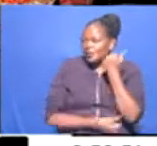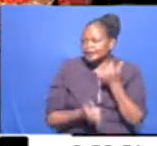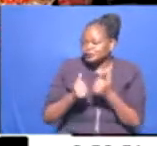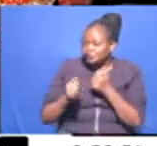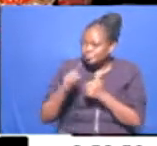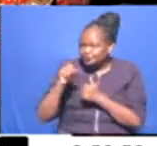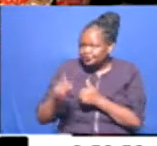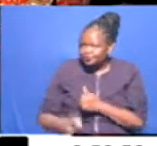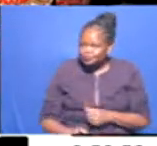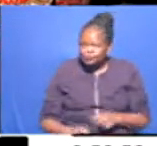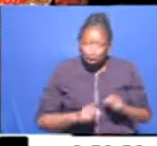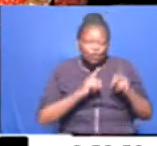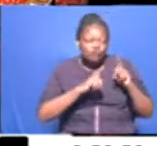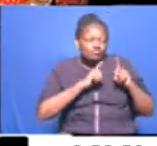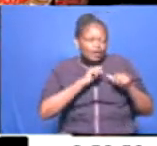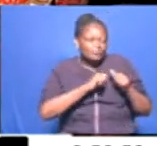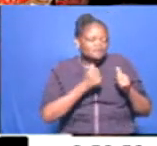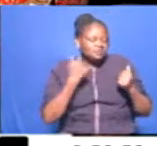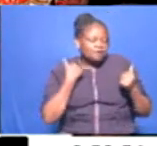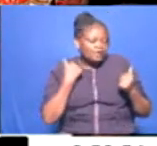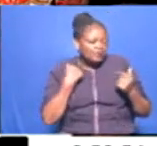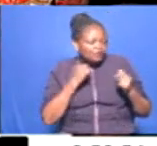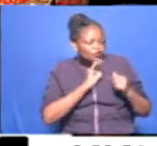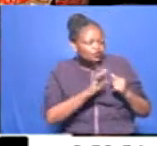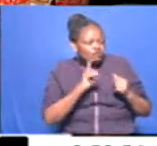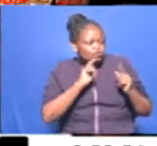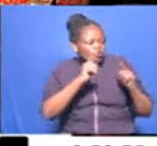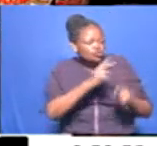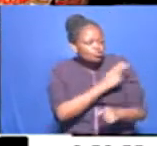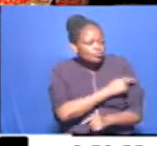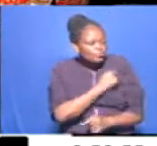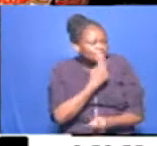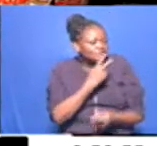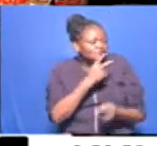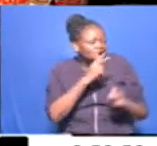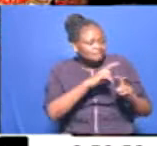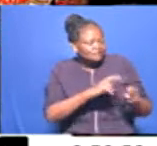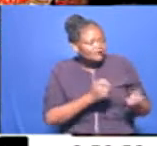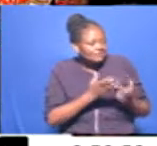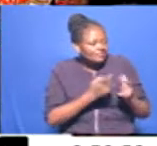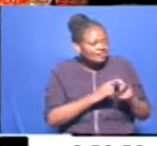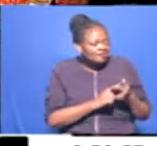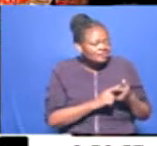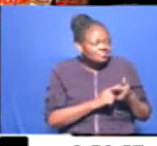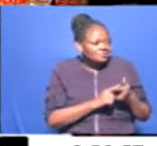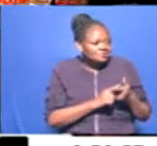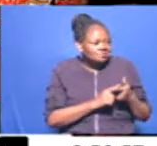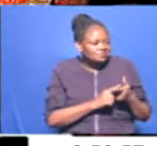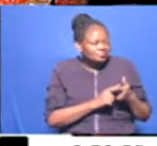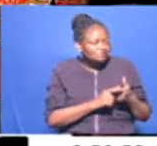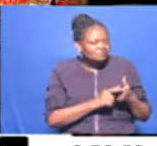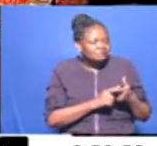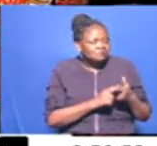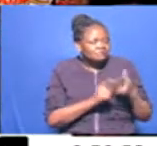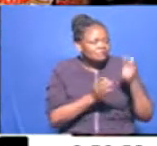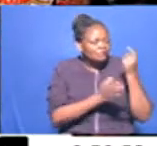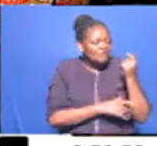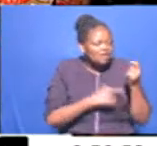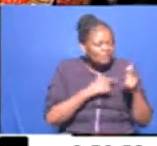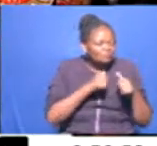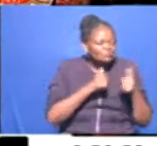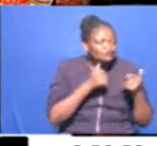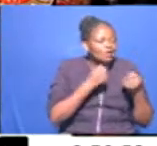right, so you've talked about numbers of those who go to hospital to seek services, and quite a very unfortunate statistic on, you know, how